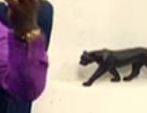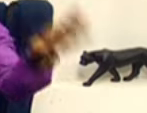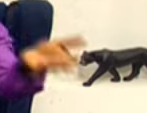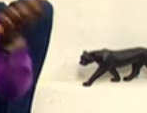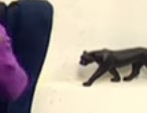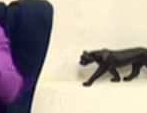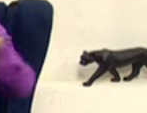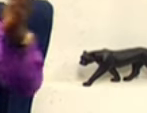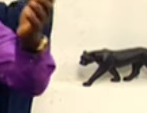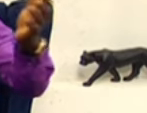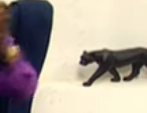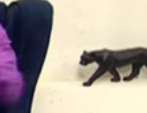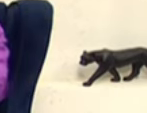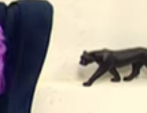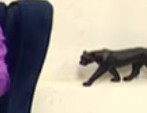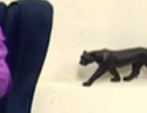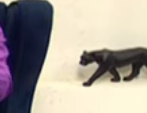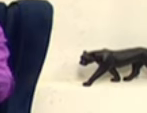Yephobia,